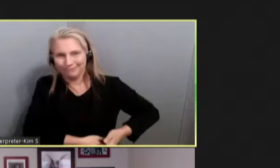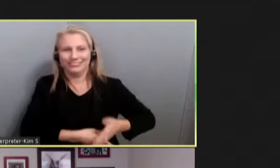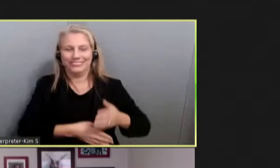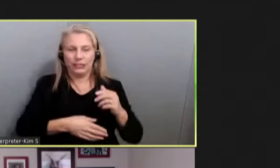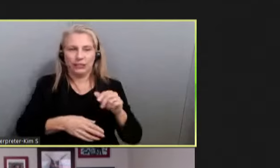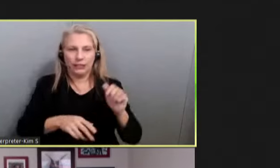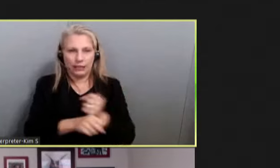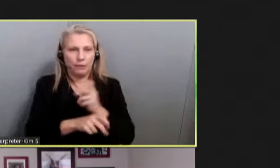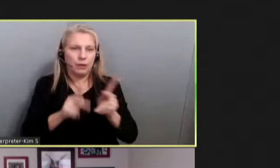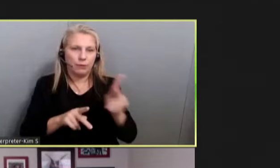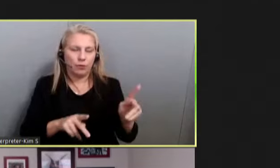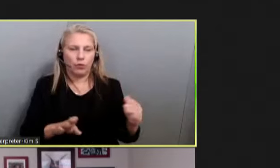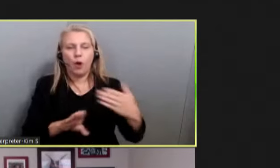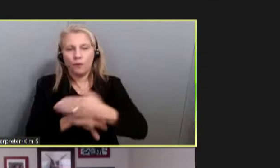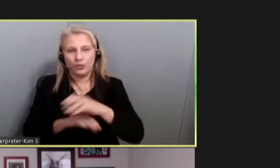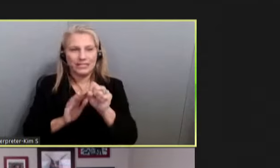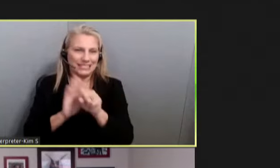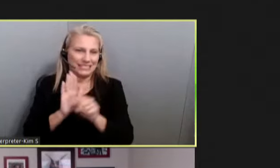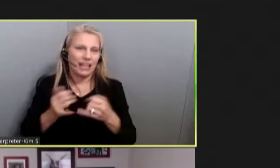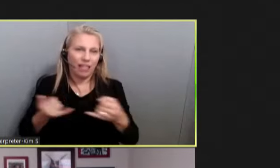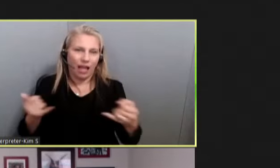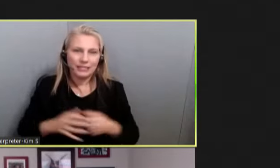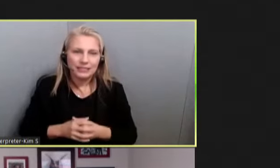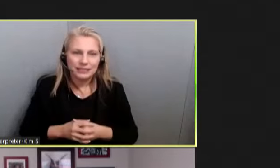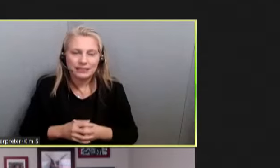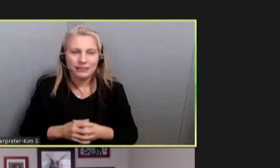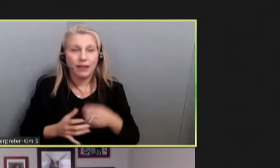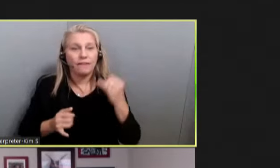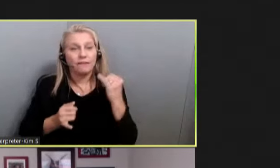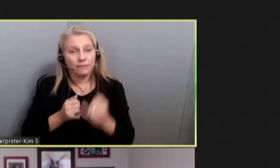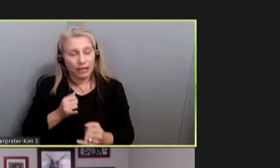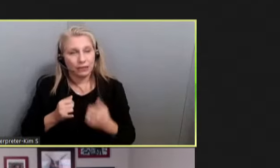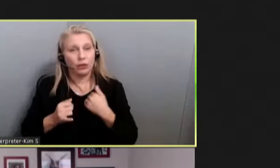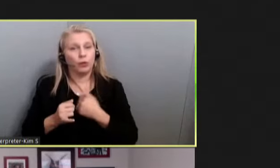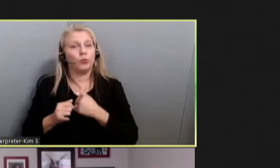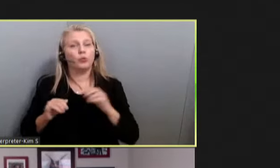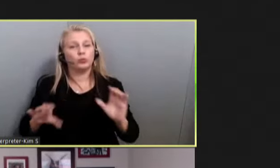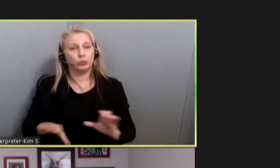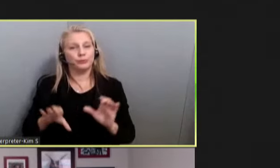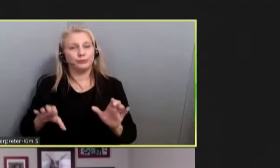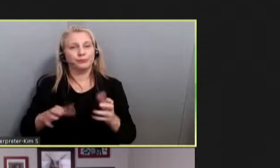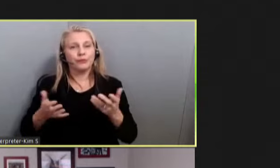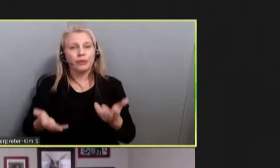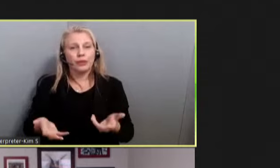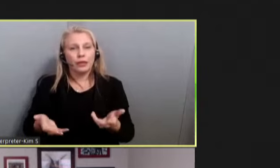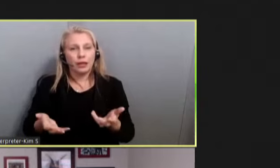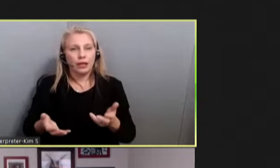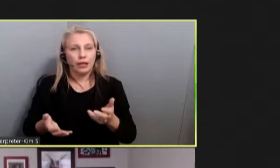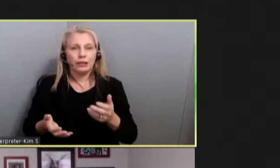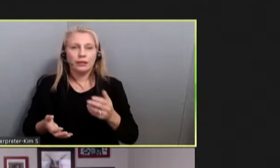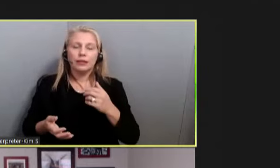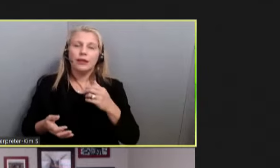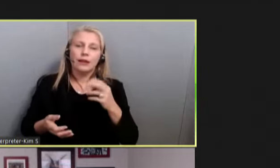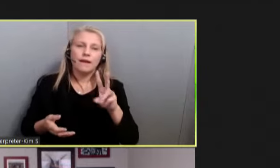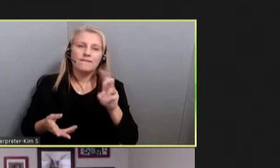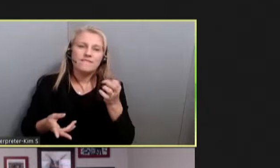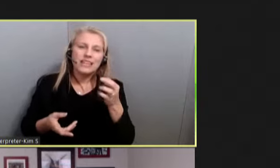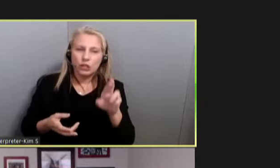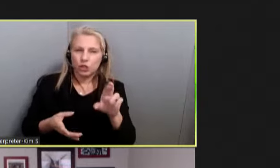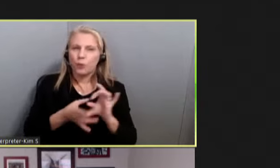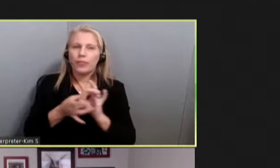move people across state lines. And then finally, we are exercising our vendor